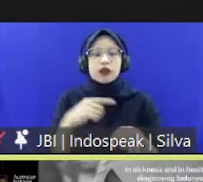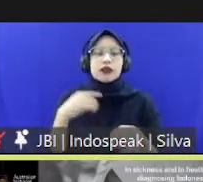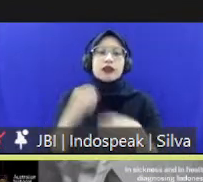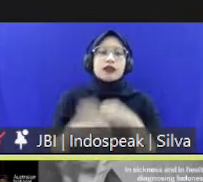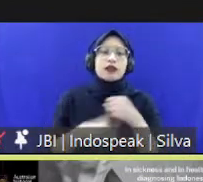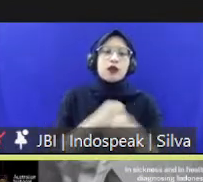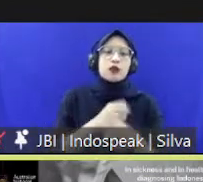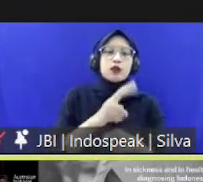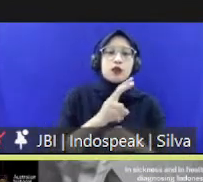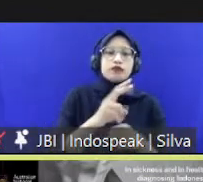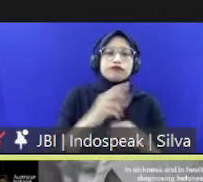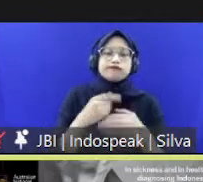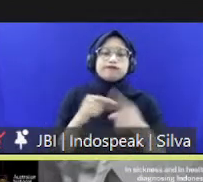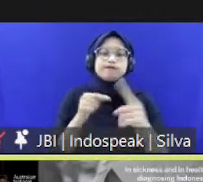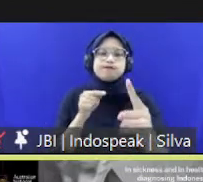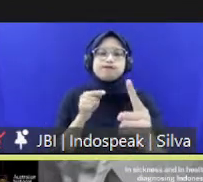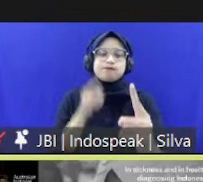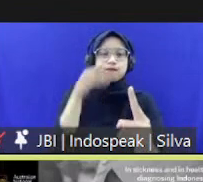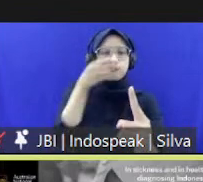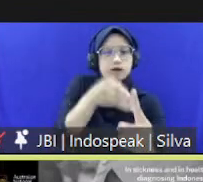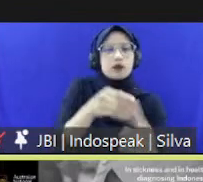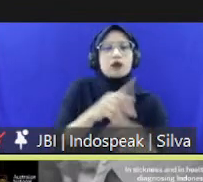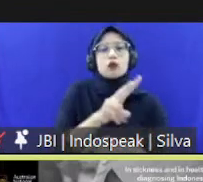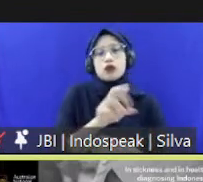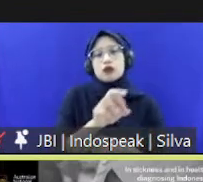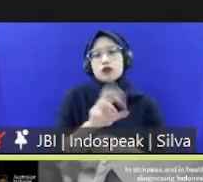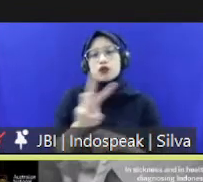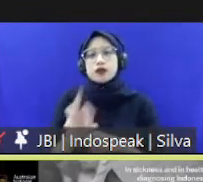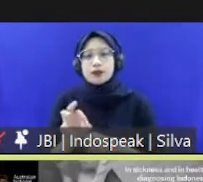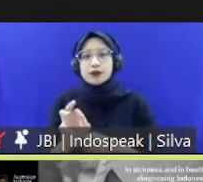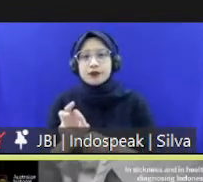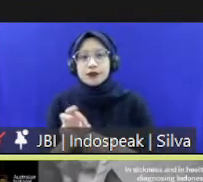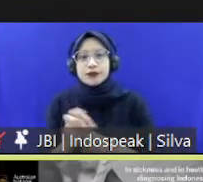2030 to get 70. Good news is that,